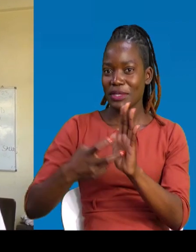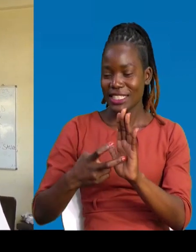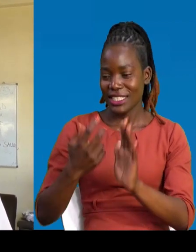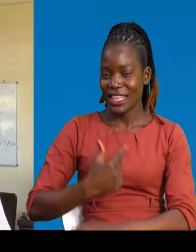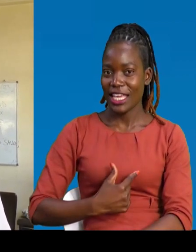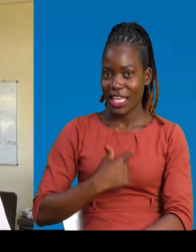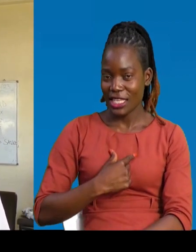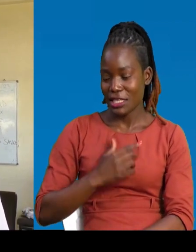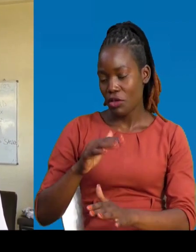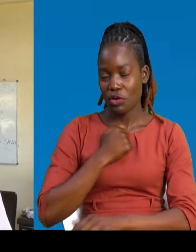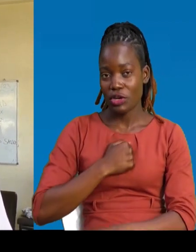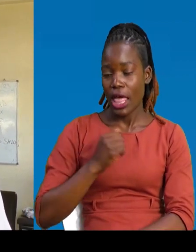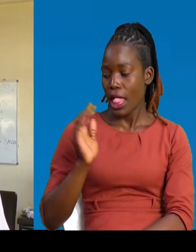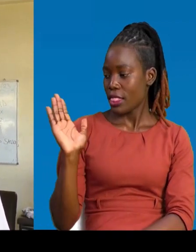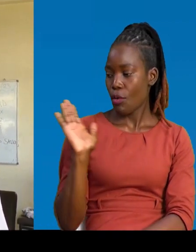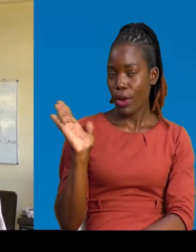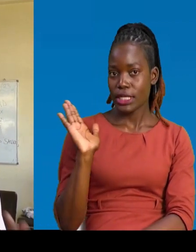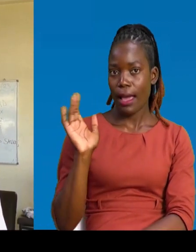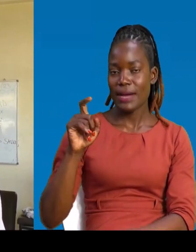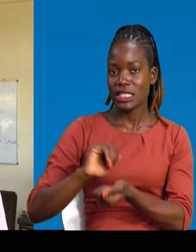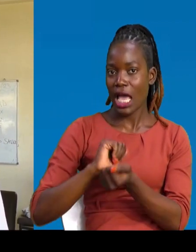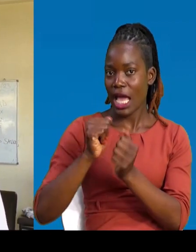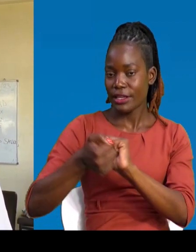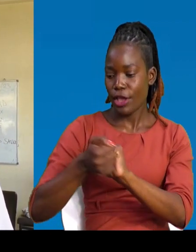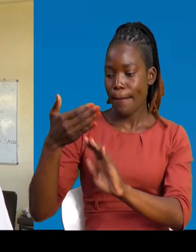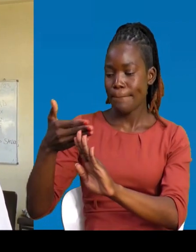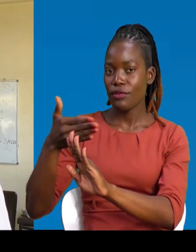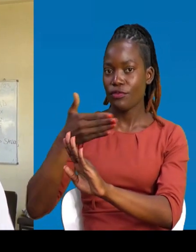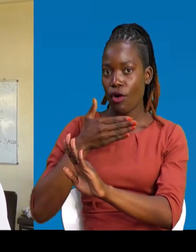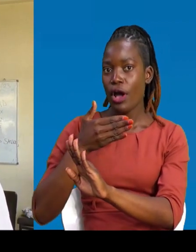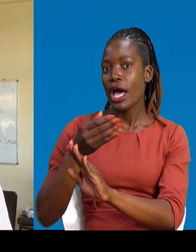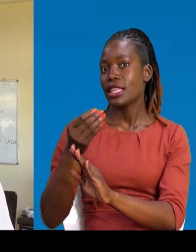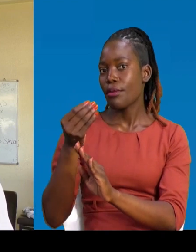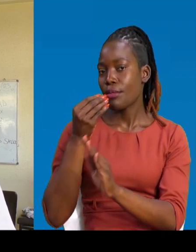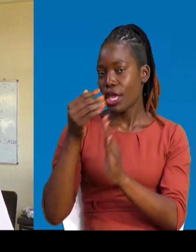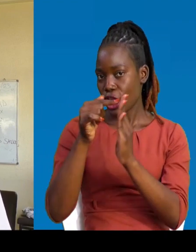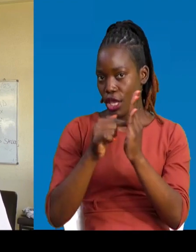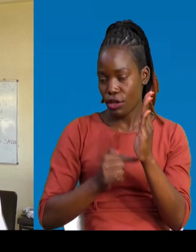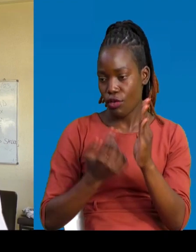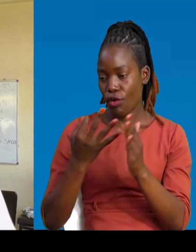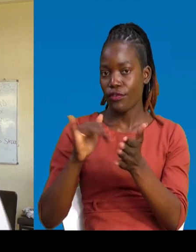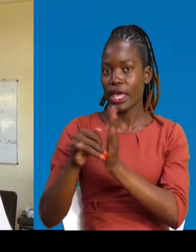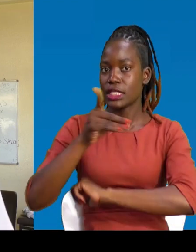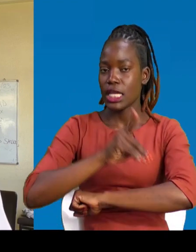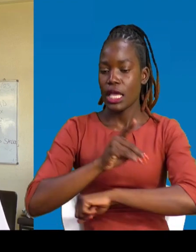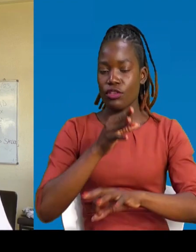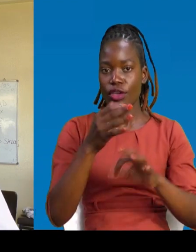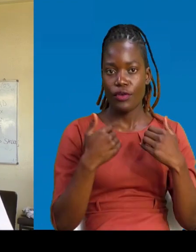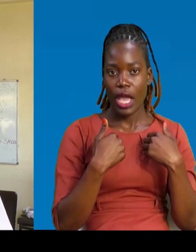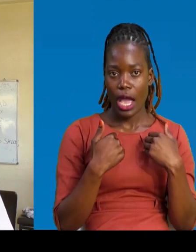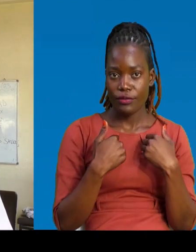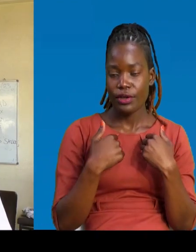the waiter will adjust prior to the menu of that day. If there'll be coleslaw